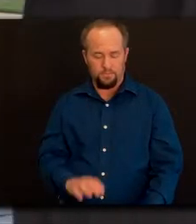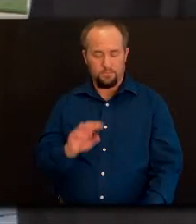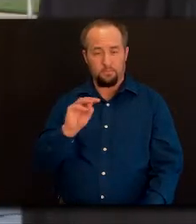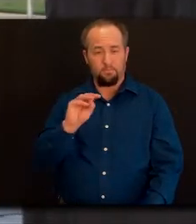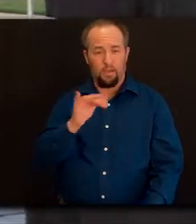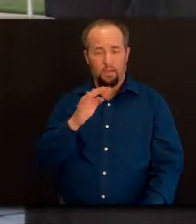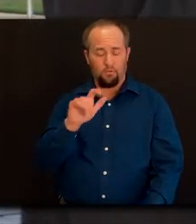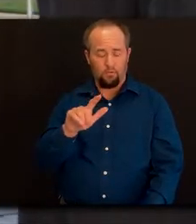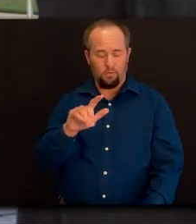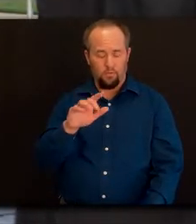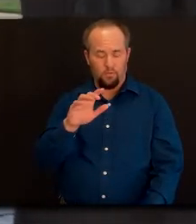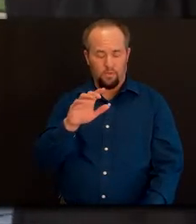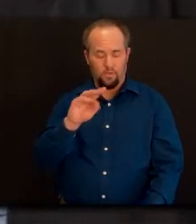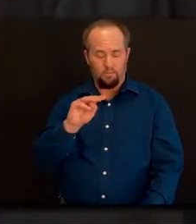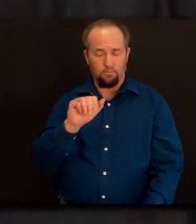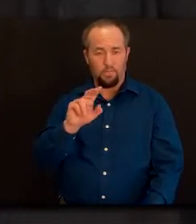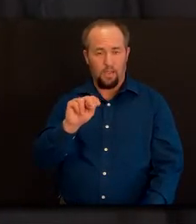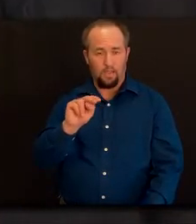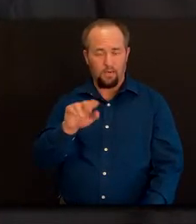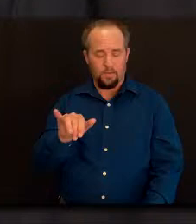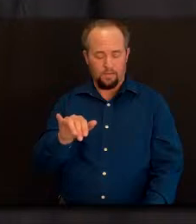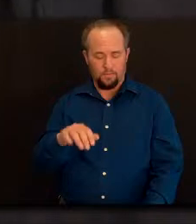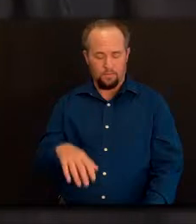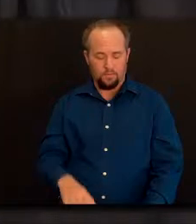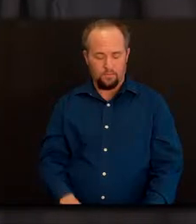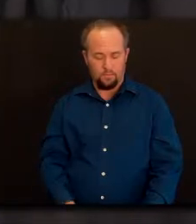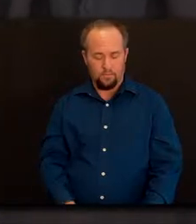Michael Cameron Manny.